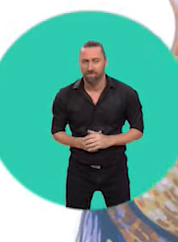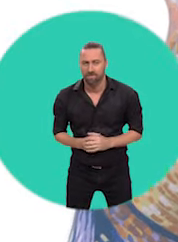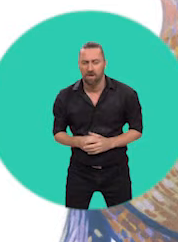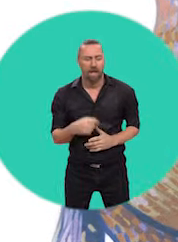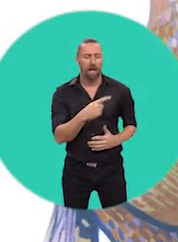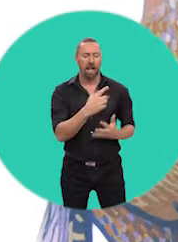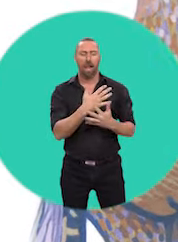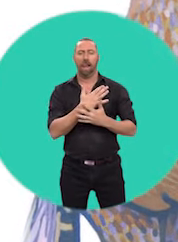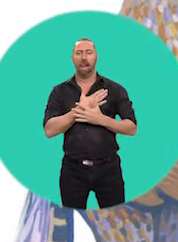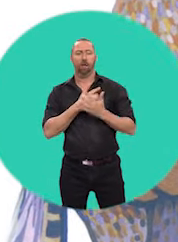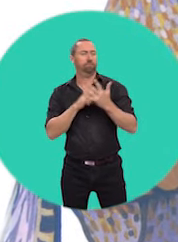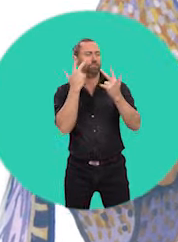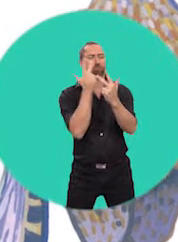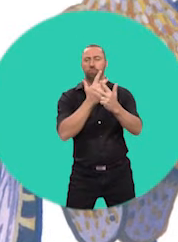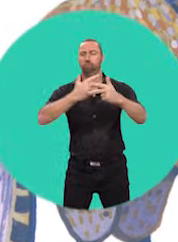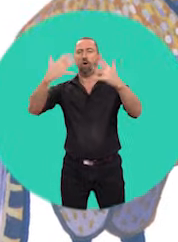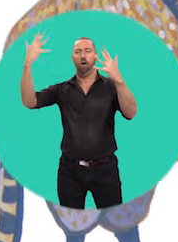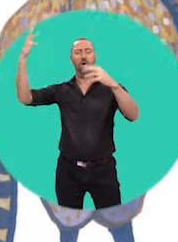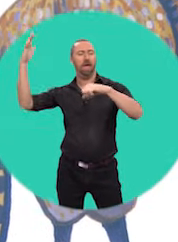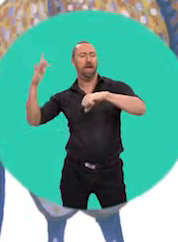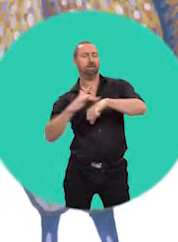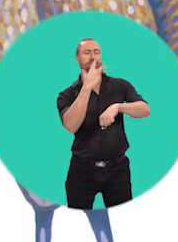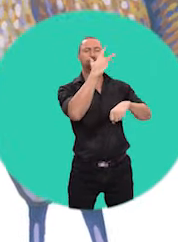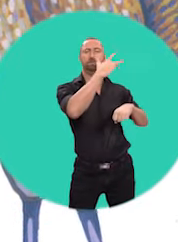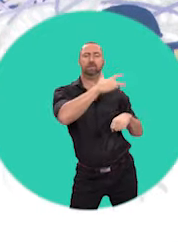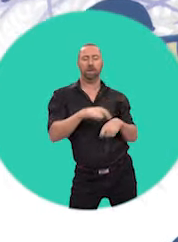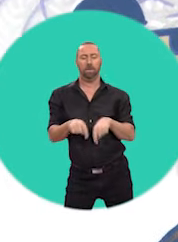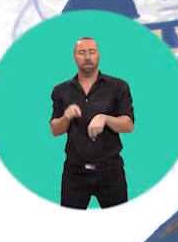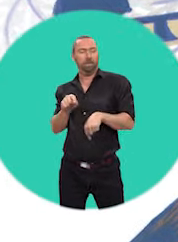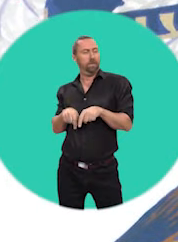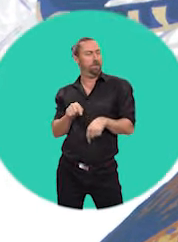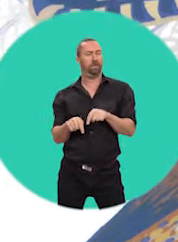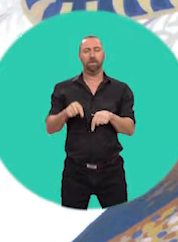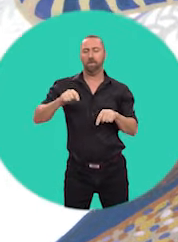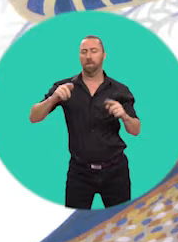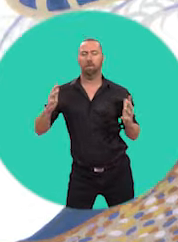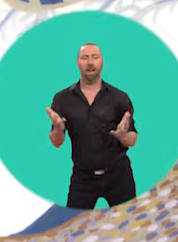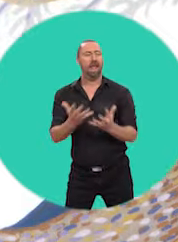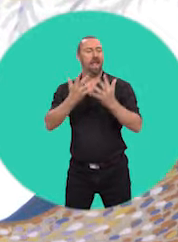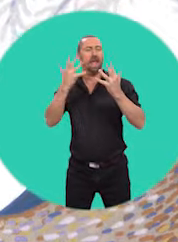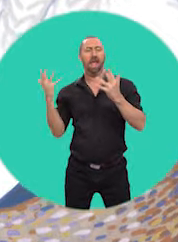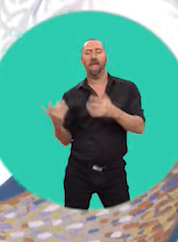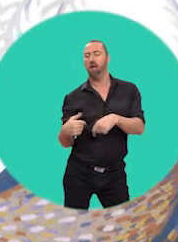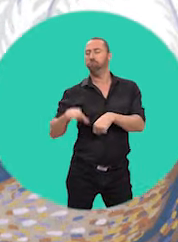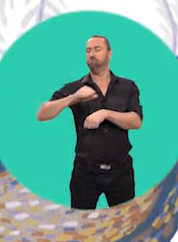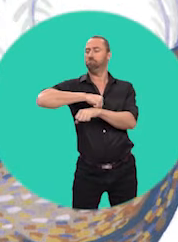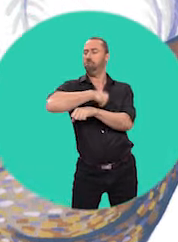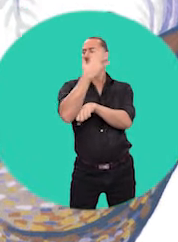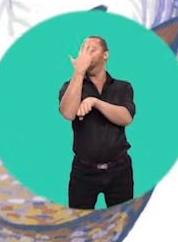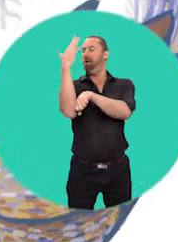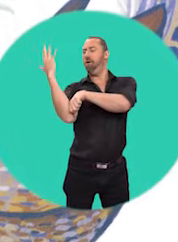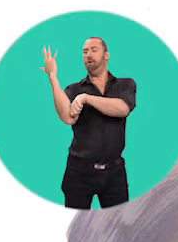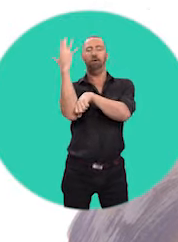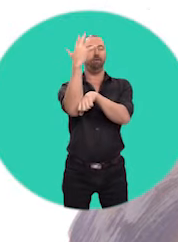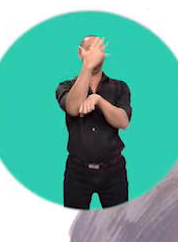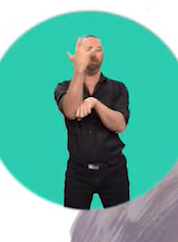Leonard was born to perform. He loved to act and dance. He loved to play and prance. But